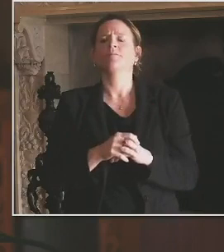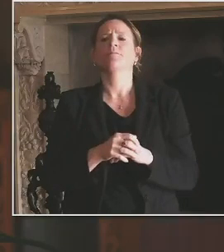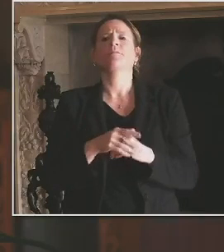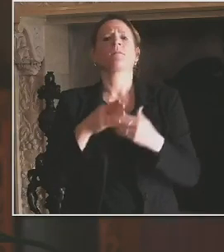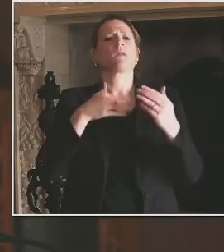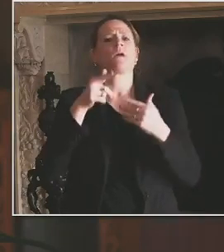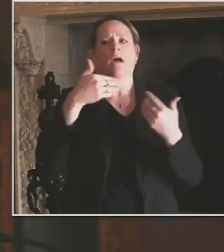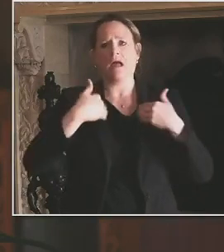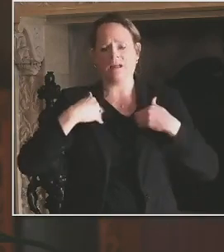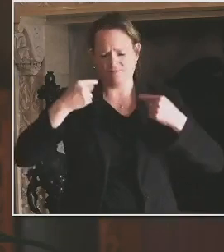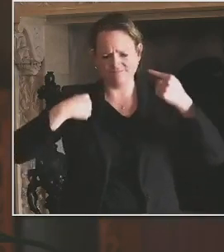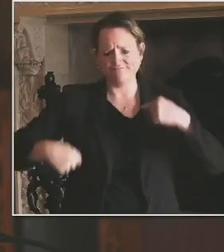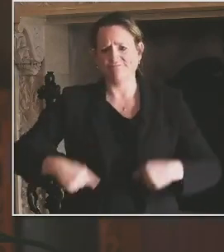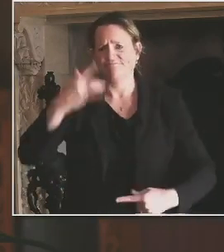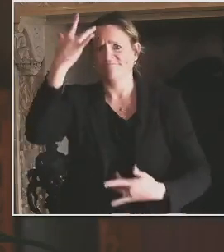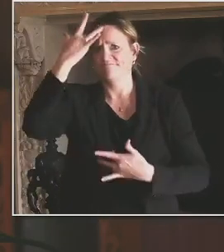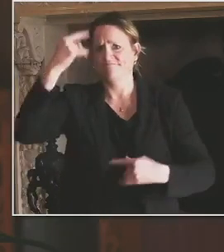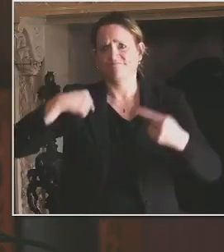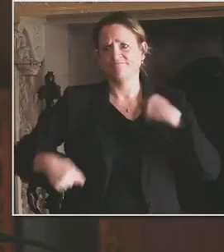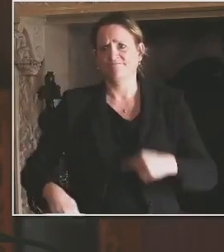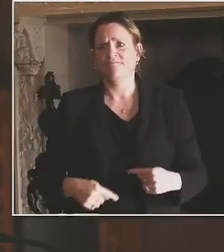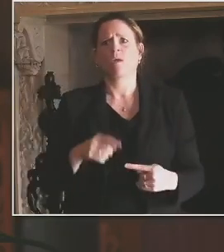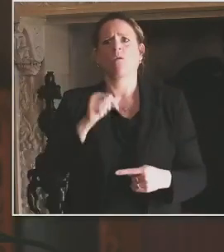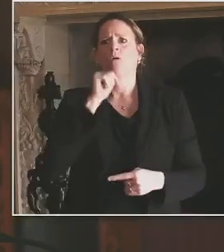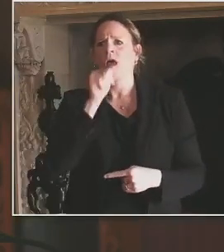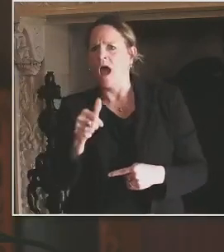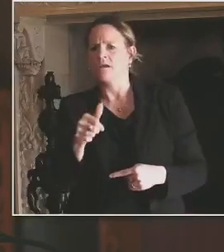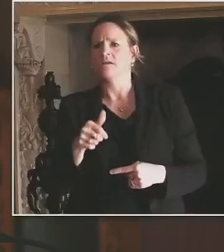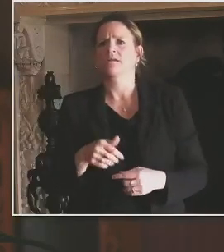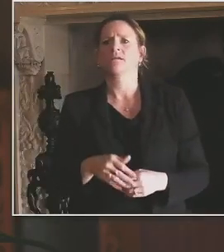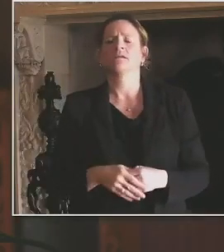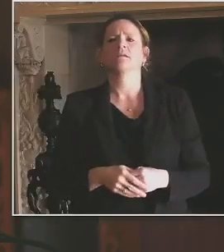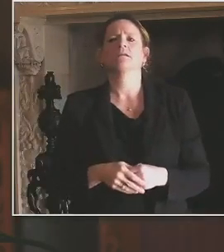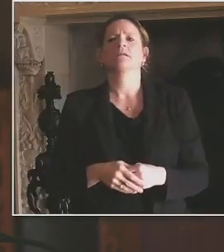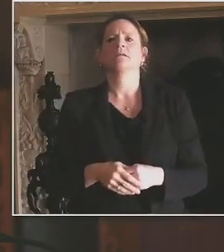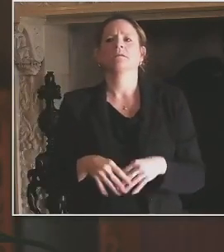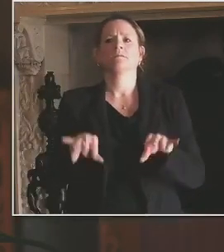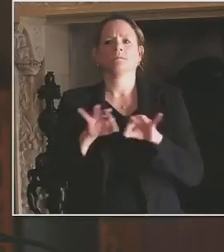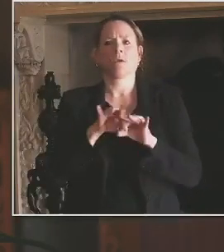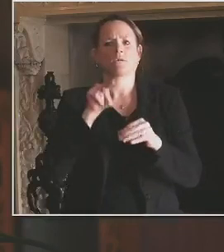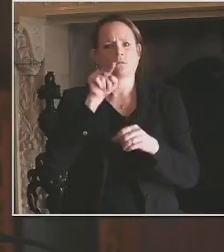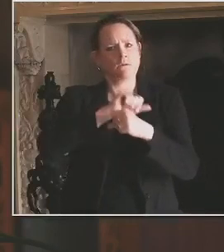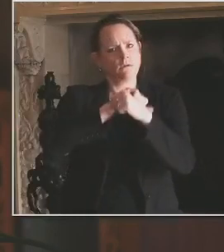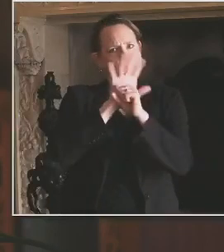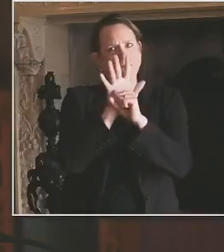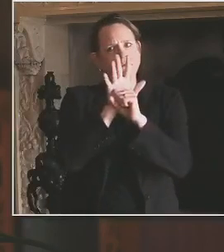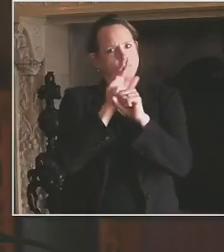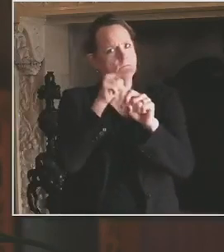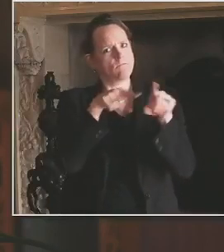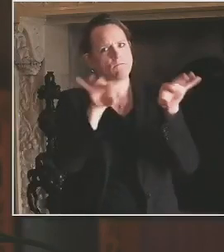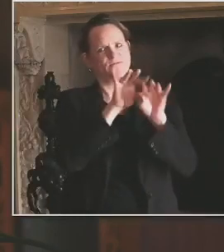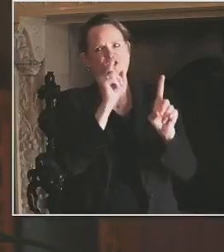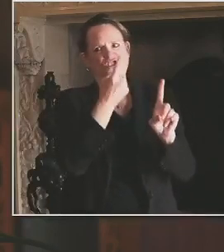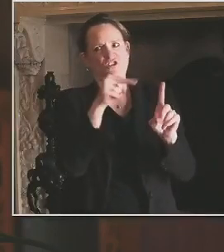you should be receiving a diagnostic test. An antibody test is not the test we're recommending to determine whether or not you